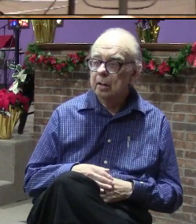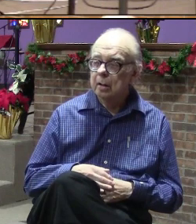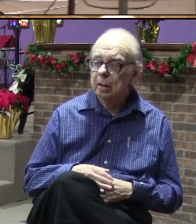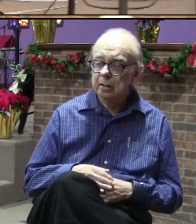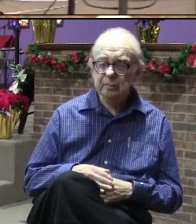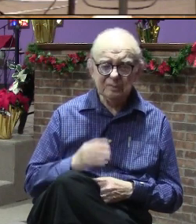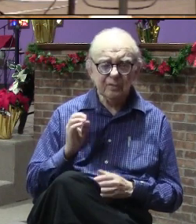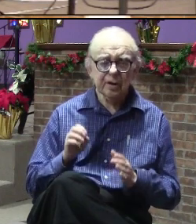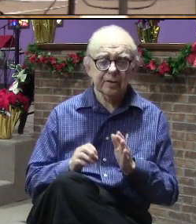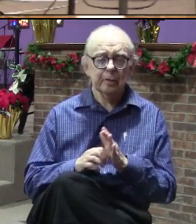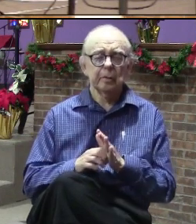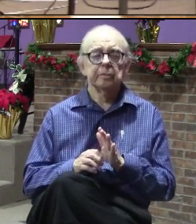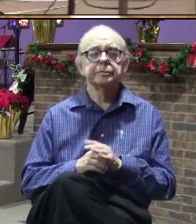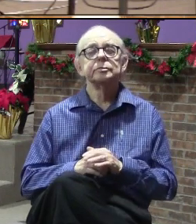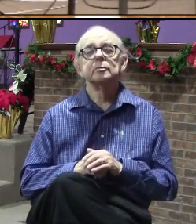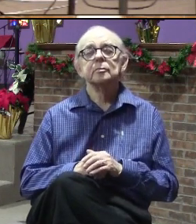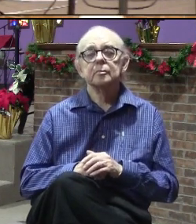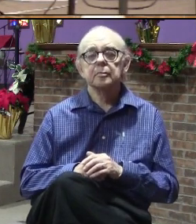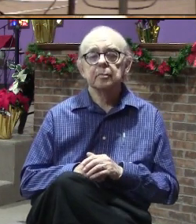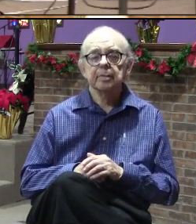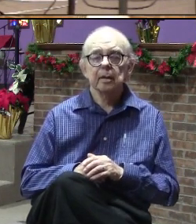For instance,